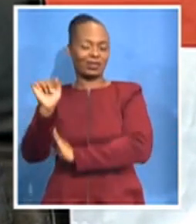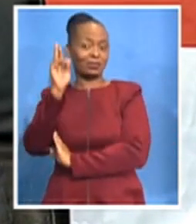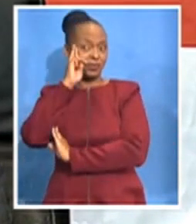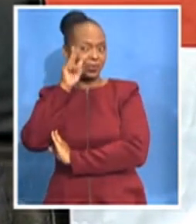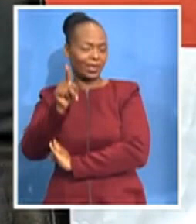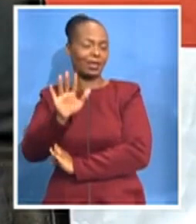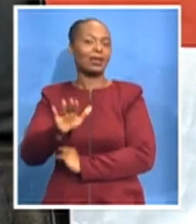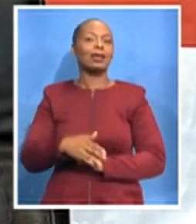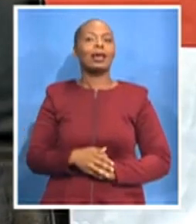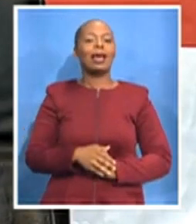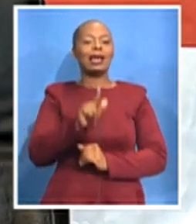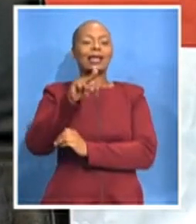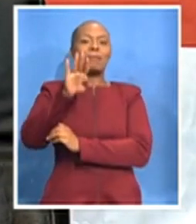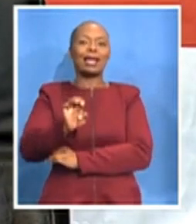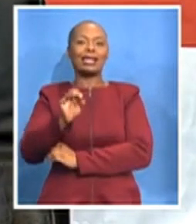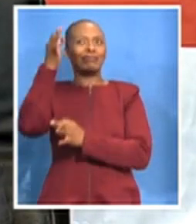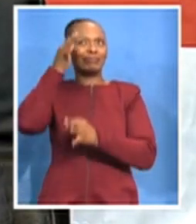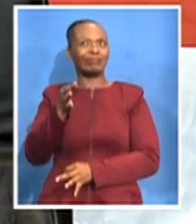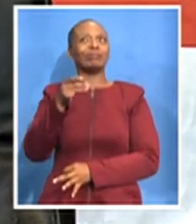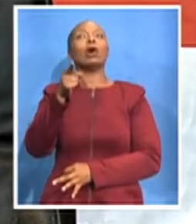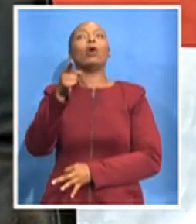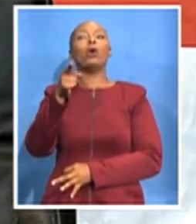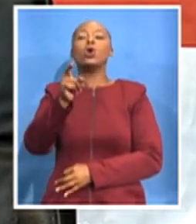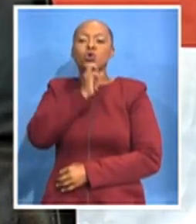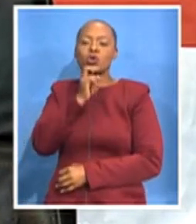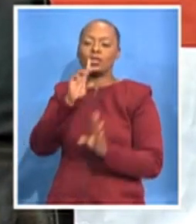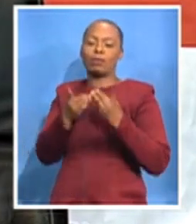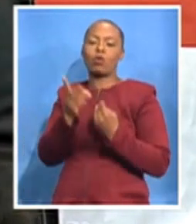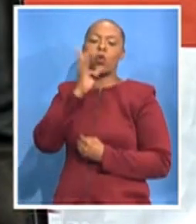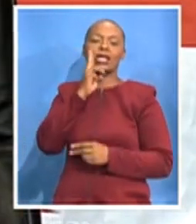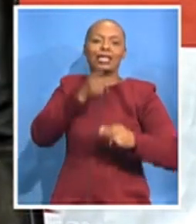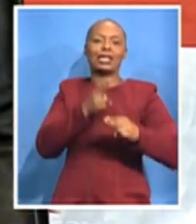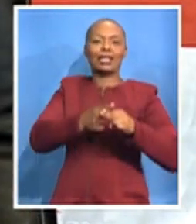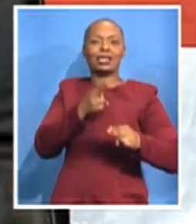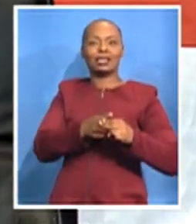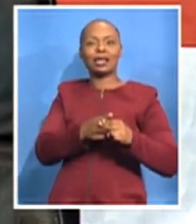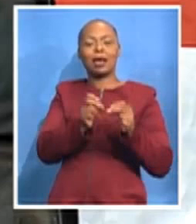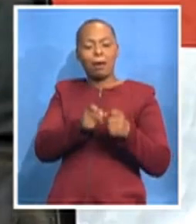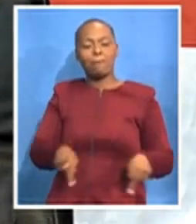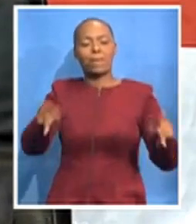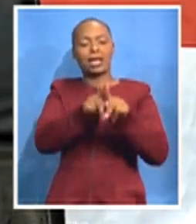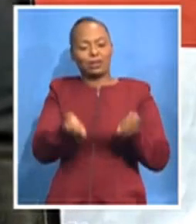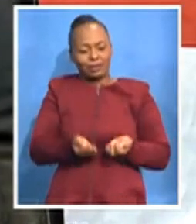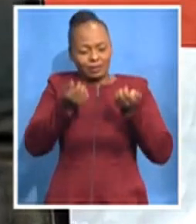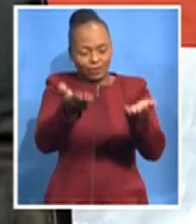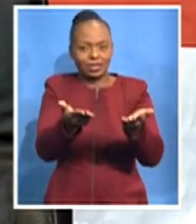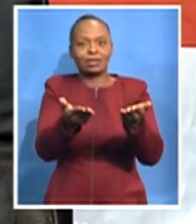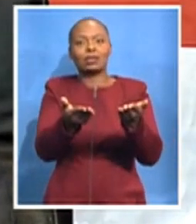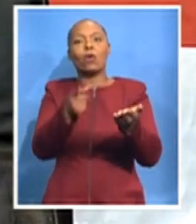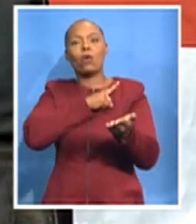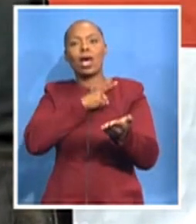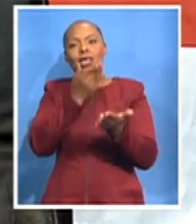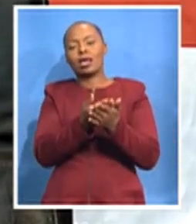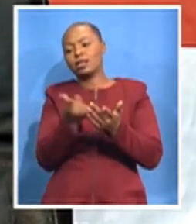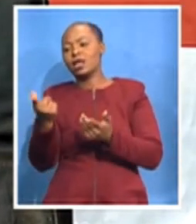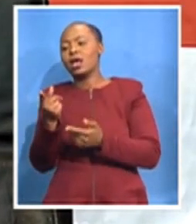use the Department of Water and Sanitation panel of services to service providers, and that's where they found